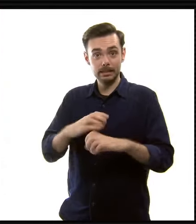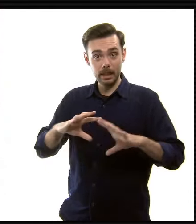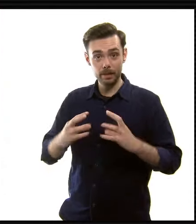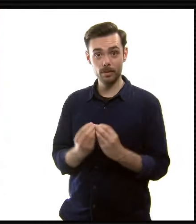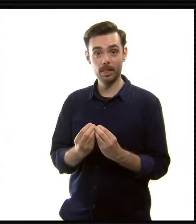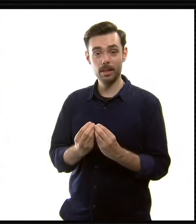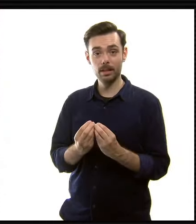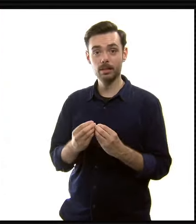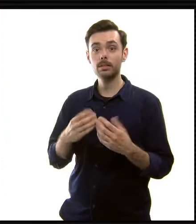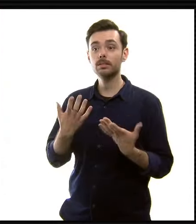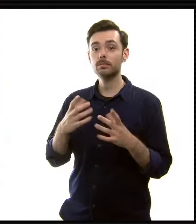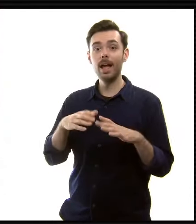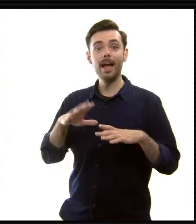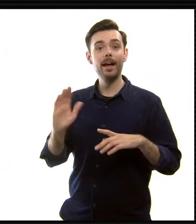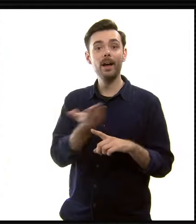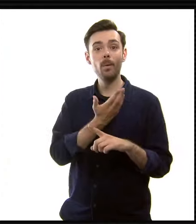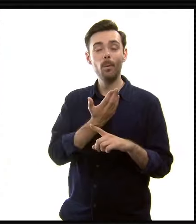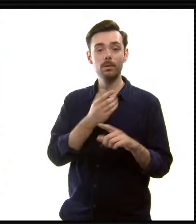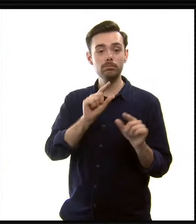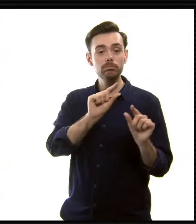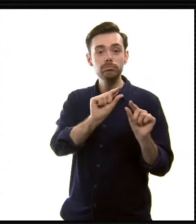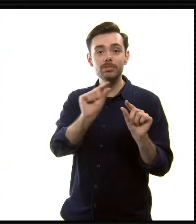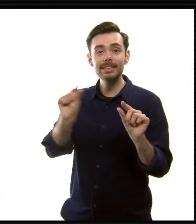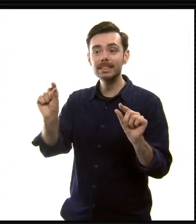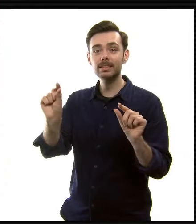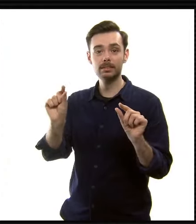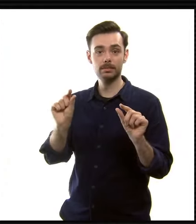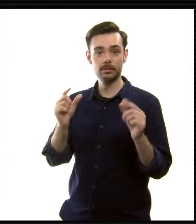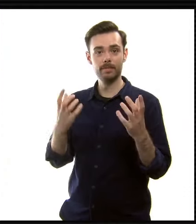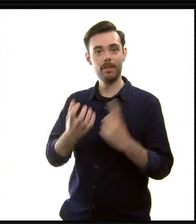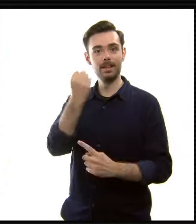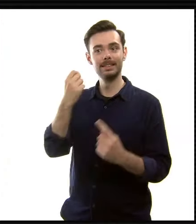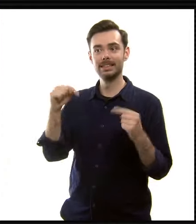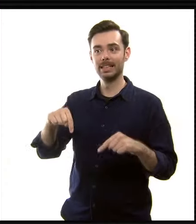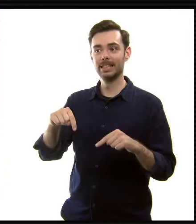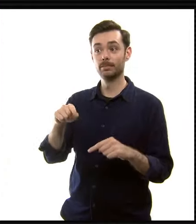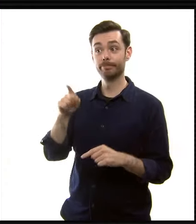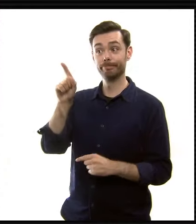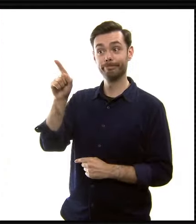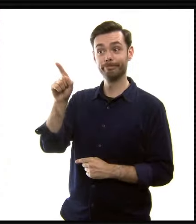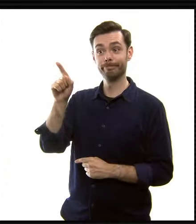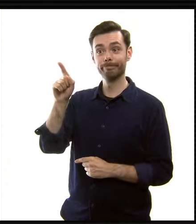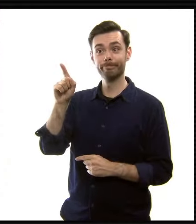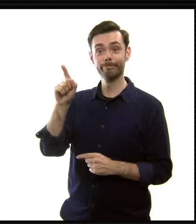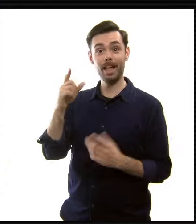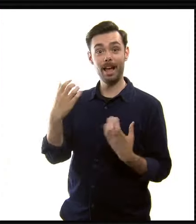color right now can be found here. We call it the Brick Library.